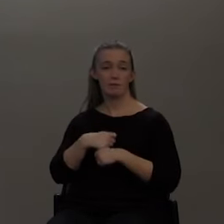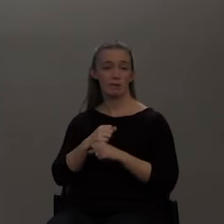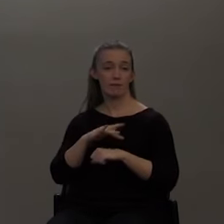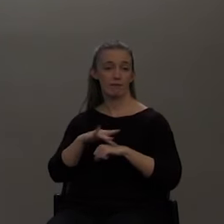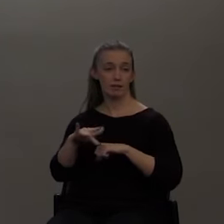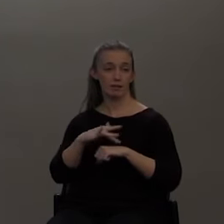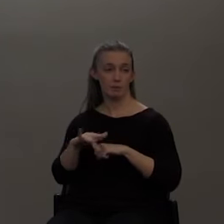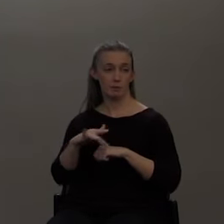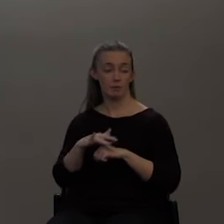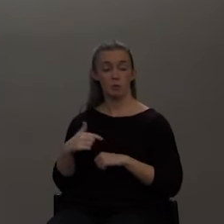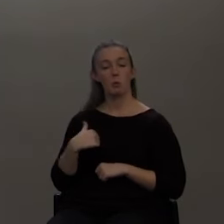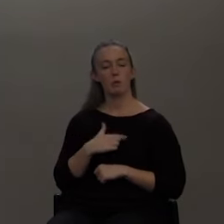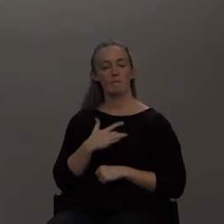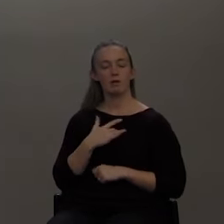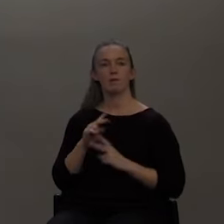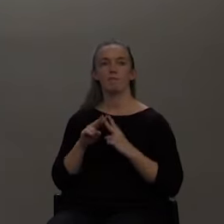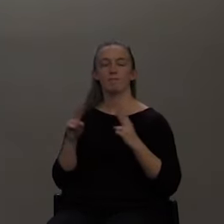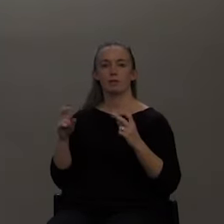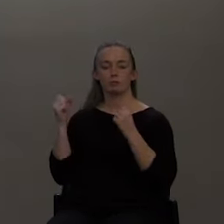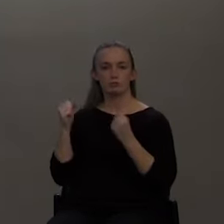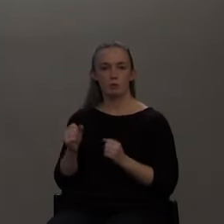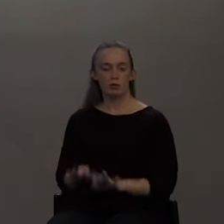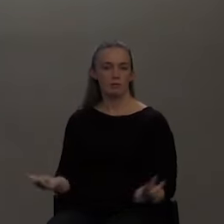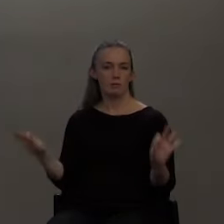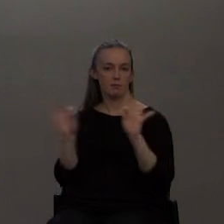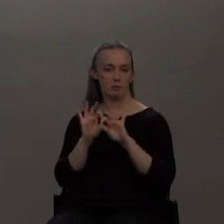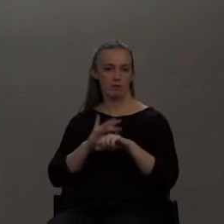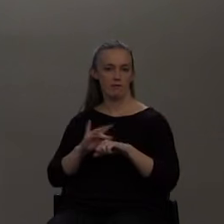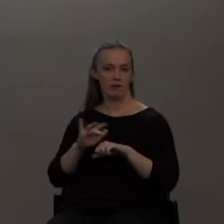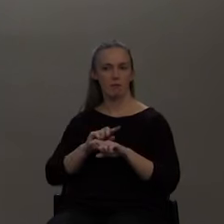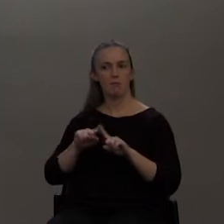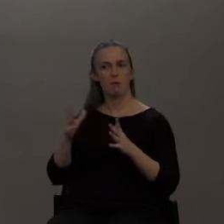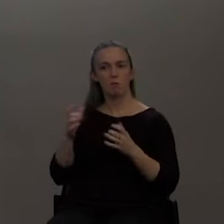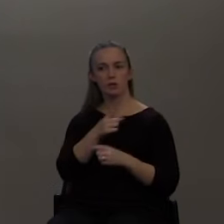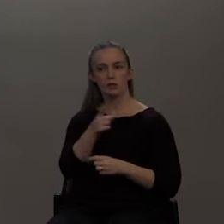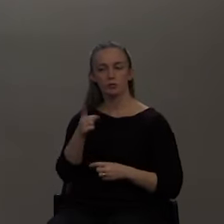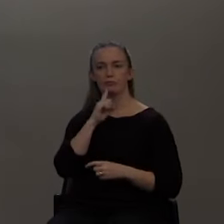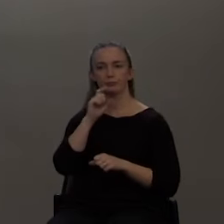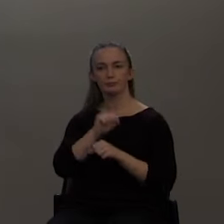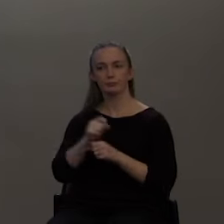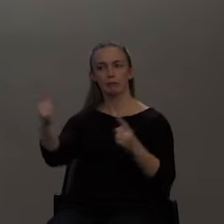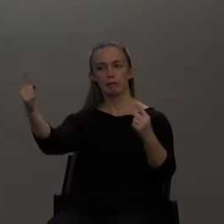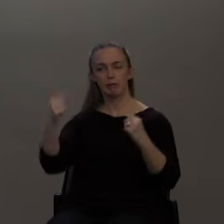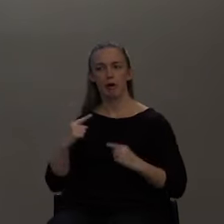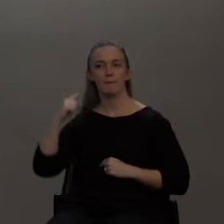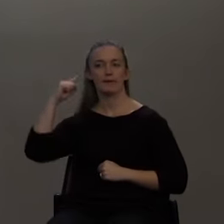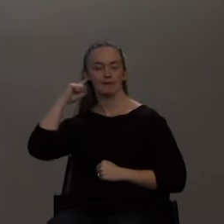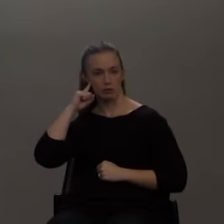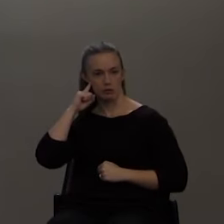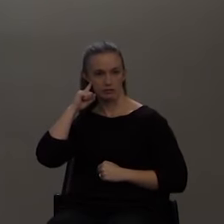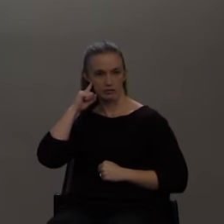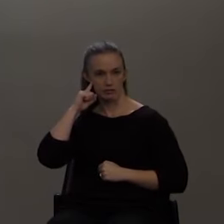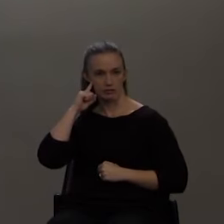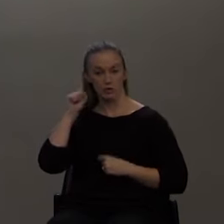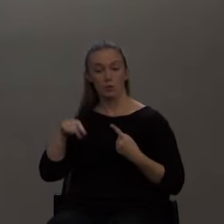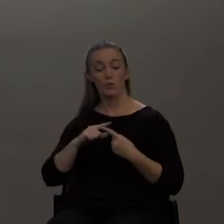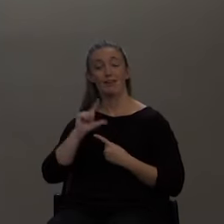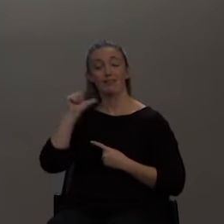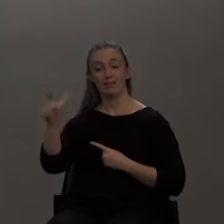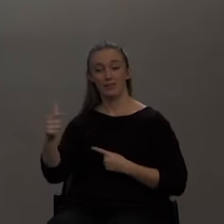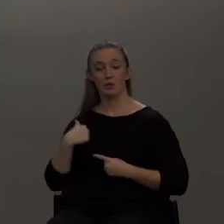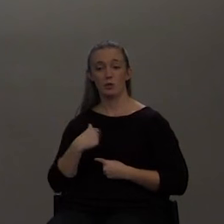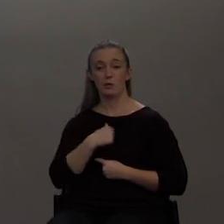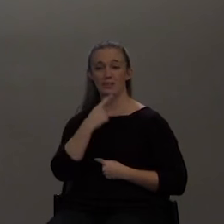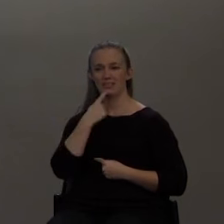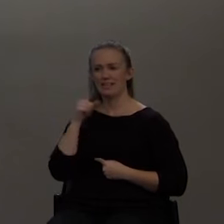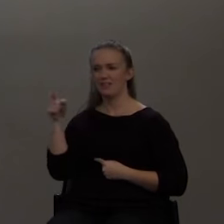available. We felt it very important you hear this firsthand, not only be able to ask questions, but to understand, as I said, when we get to the back end and say, we think this should go